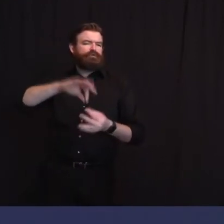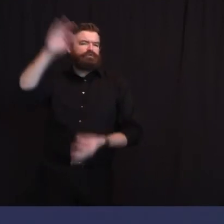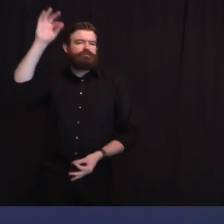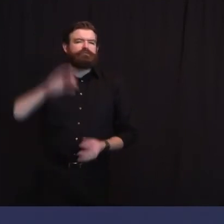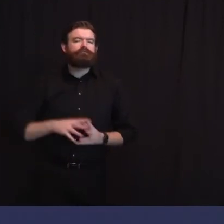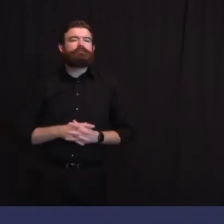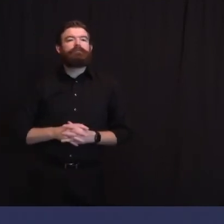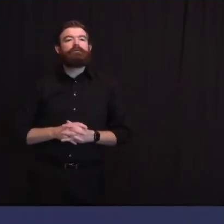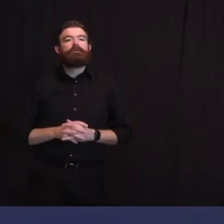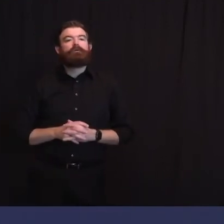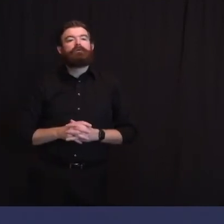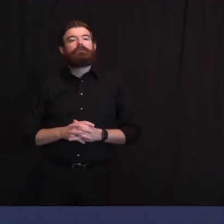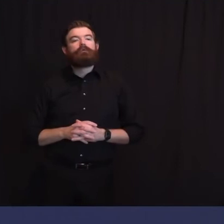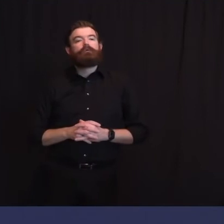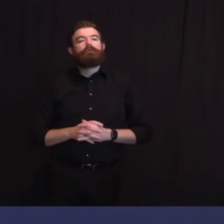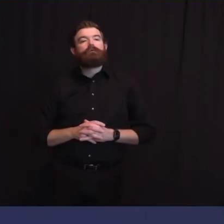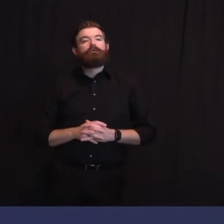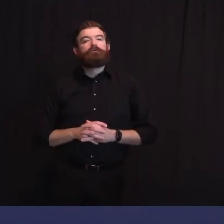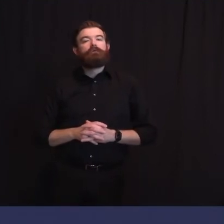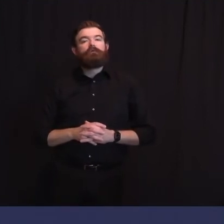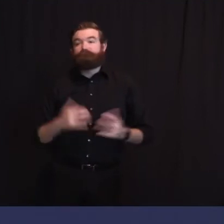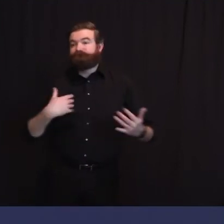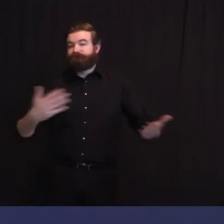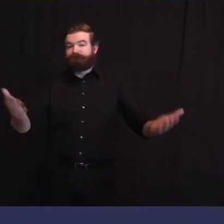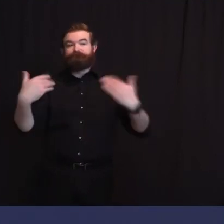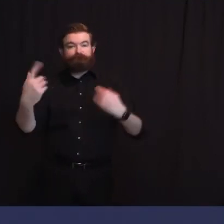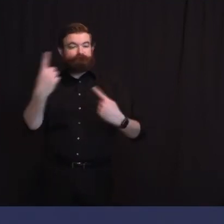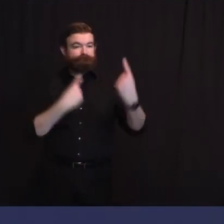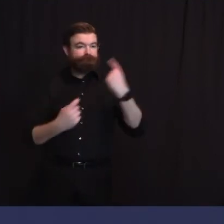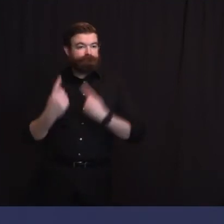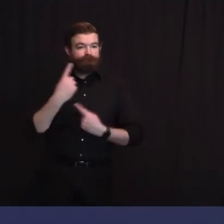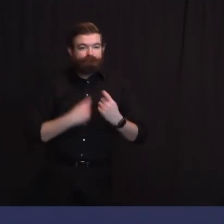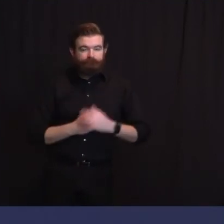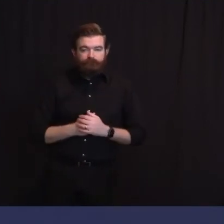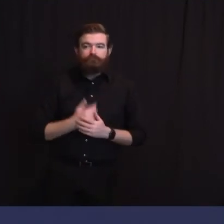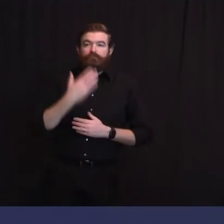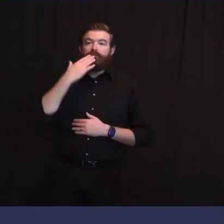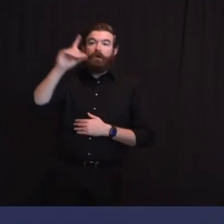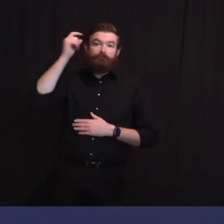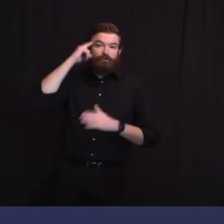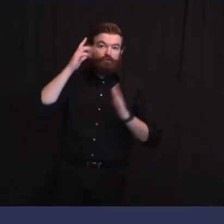start over here if we can. Welcome back again. Thank you, Governor. Alejandro Rubian.